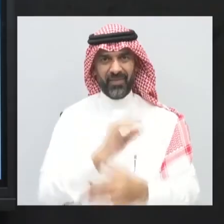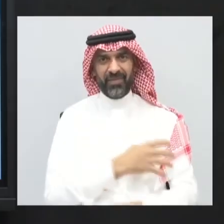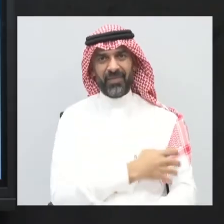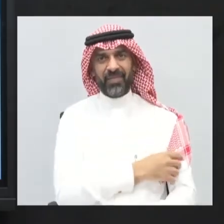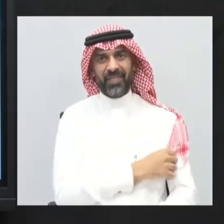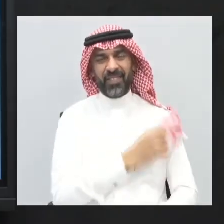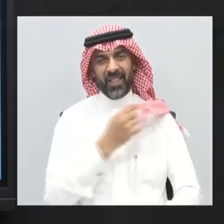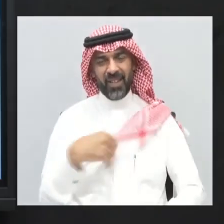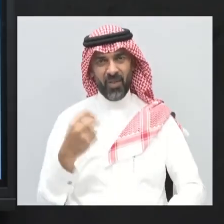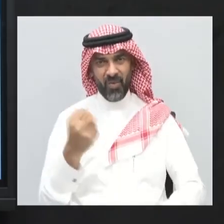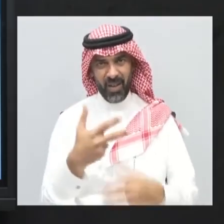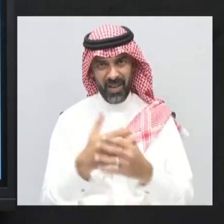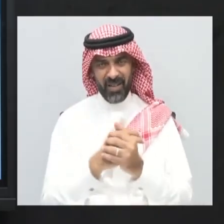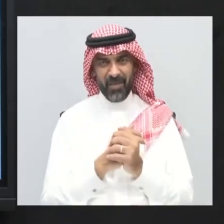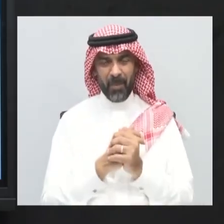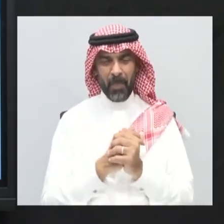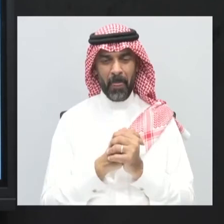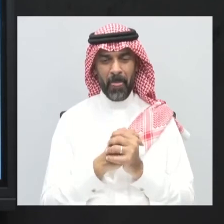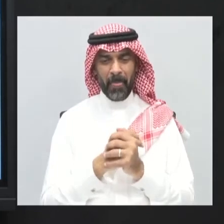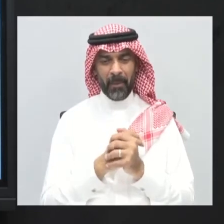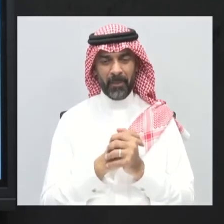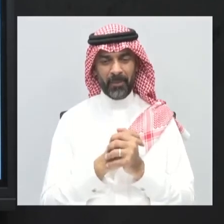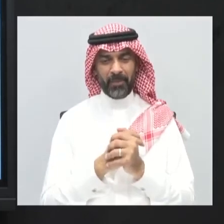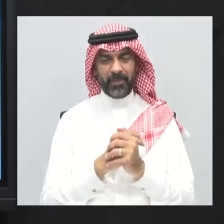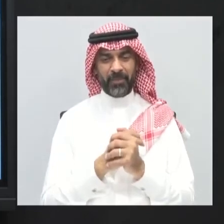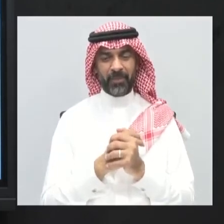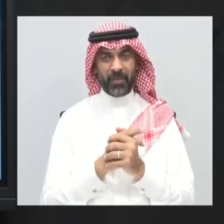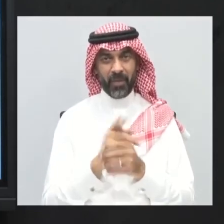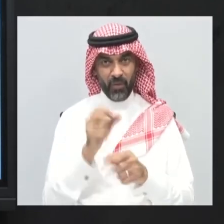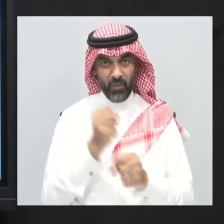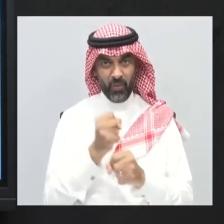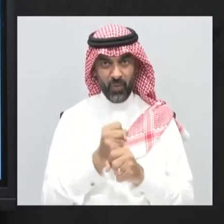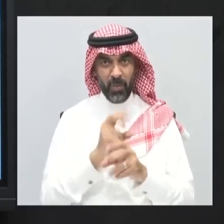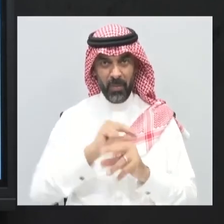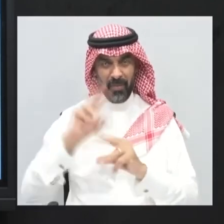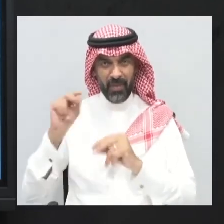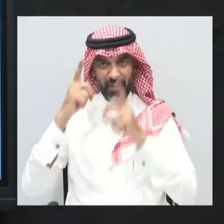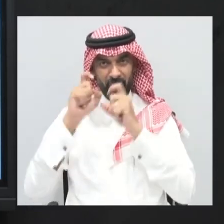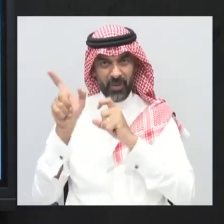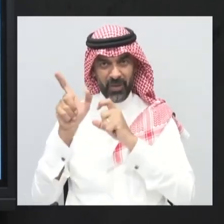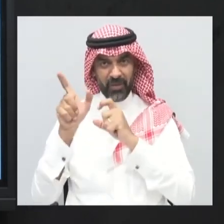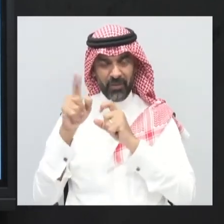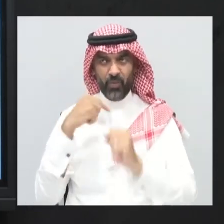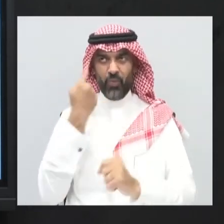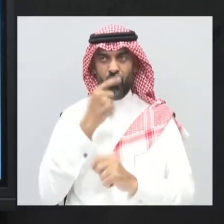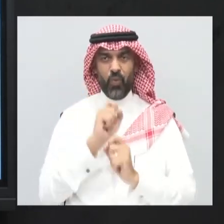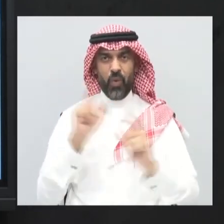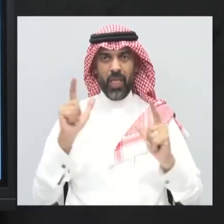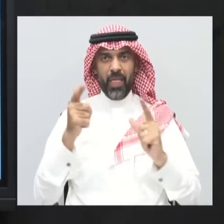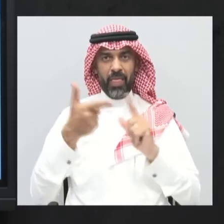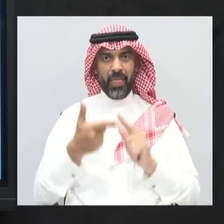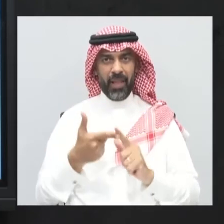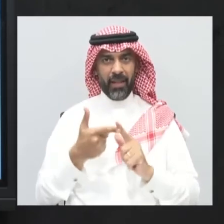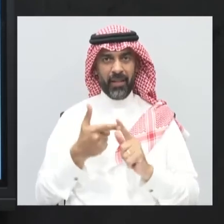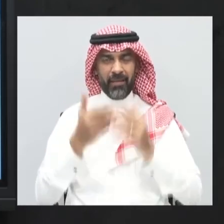Okay, so did you do the movements? Right? So when you were moving around and link it to the words, you will remember it better.